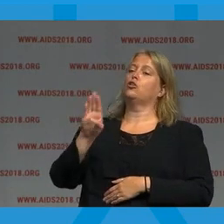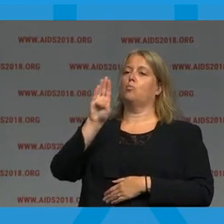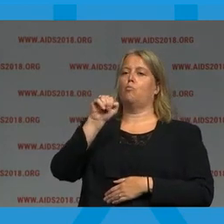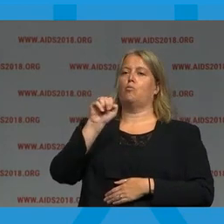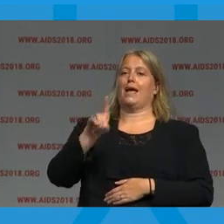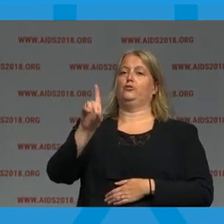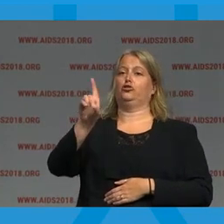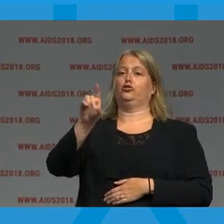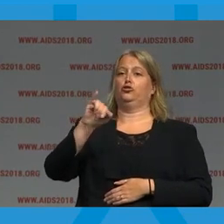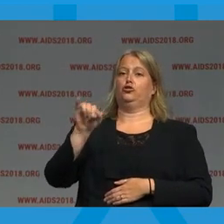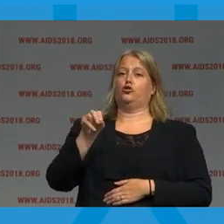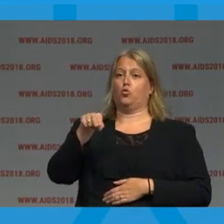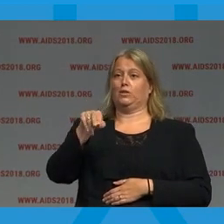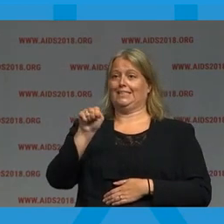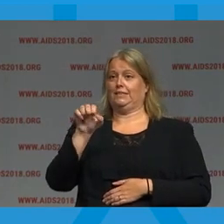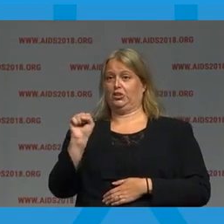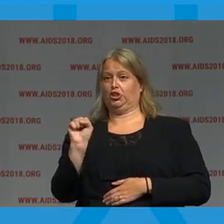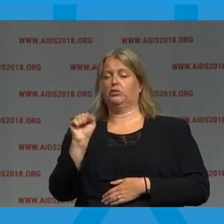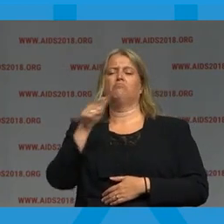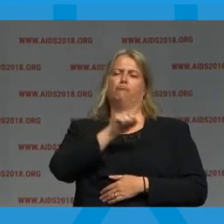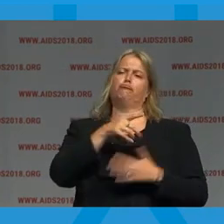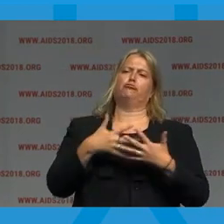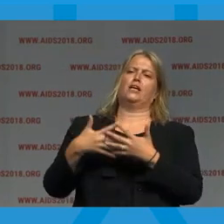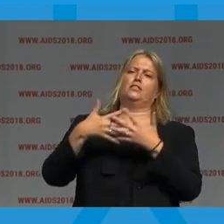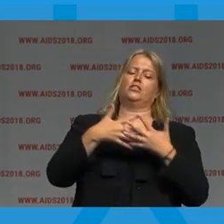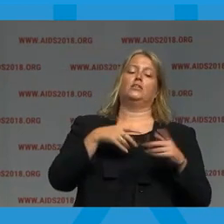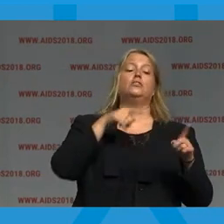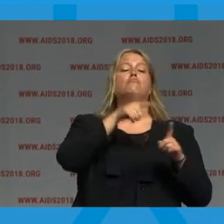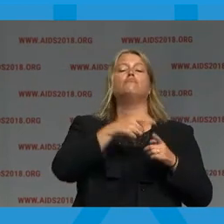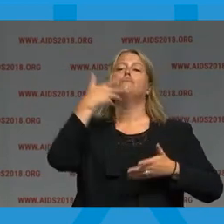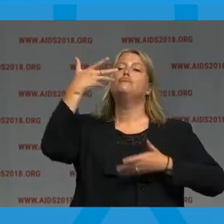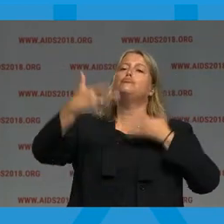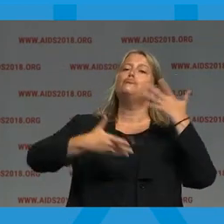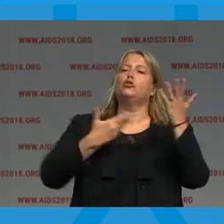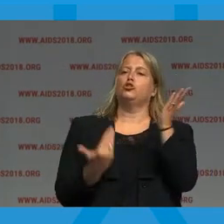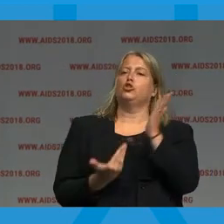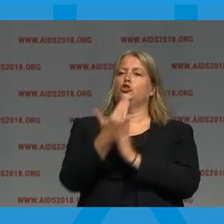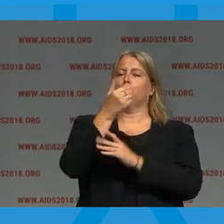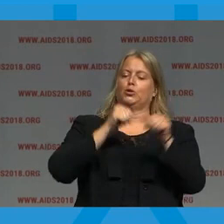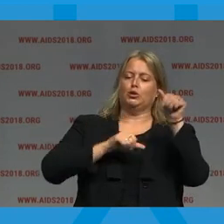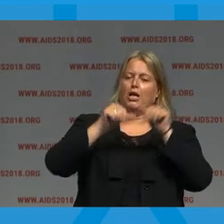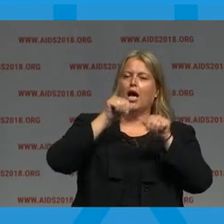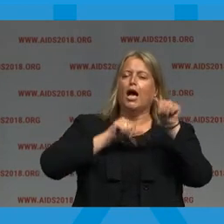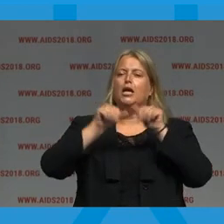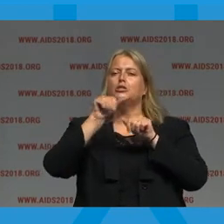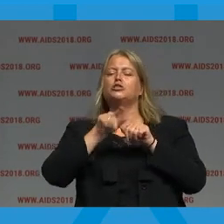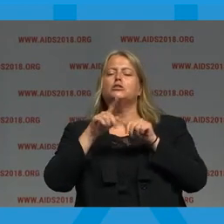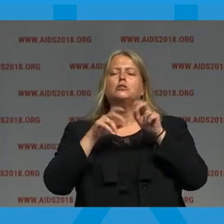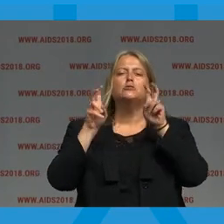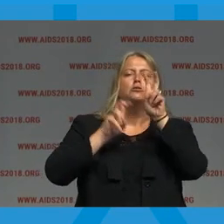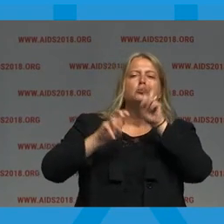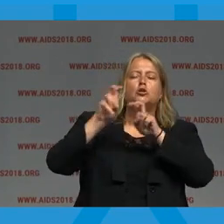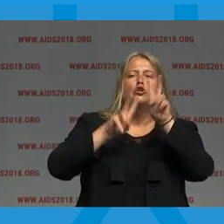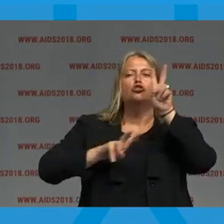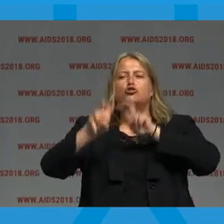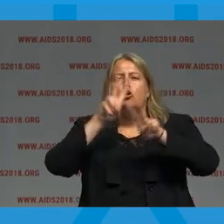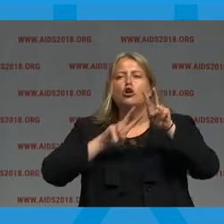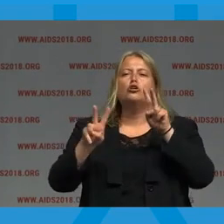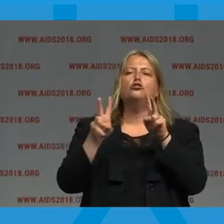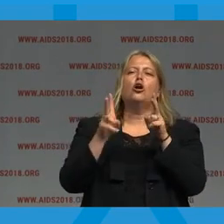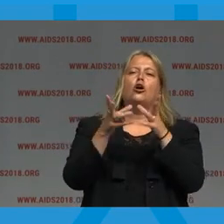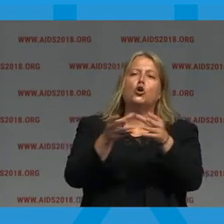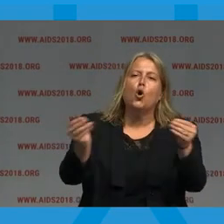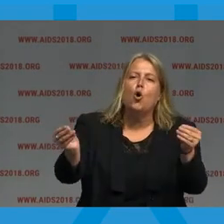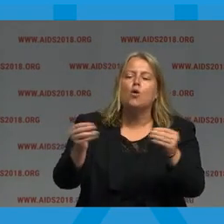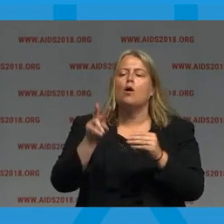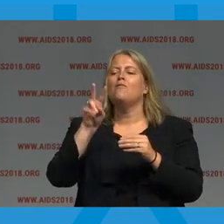United States, and he's going to speak on the newest science in the search for a cure and vaccine. The response to HIV